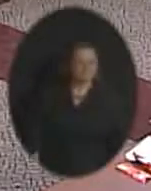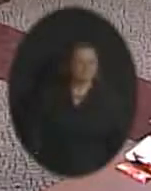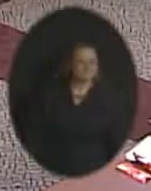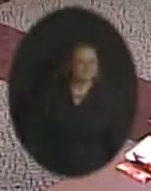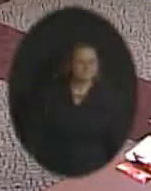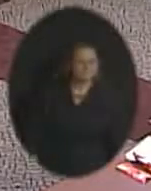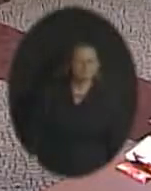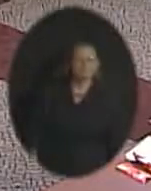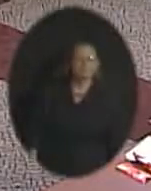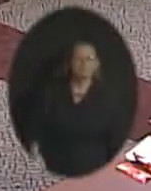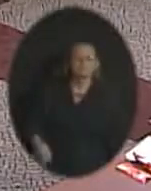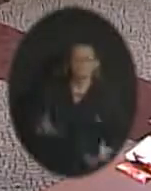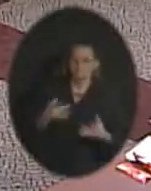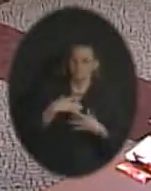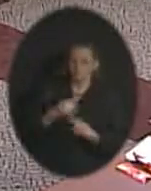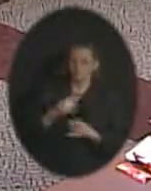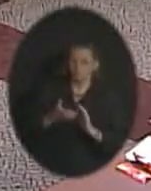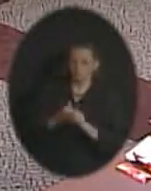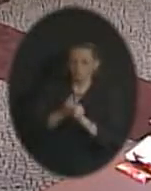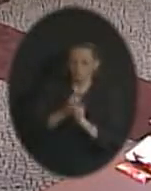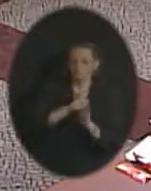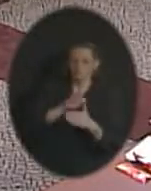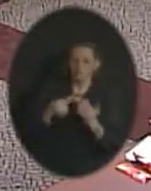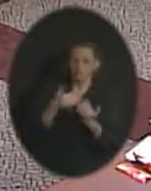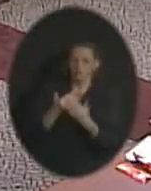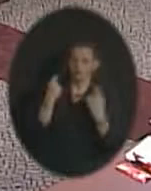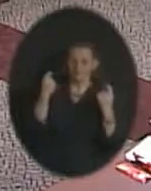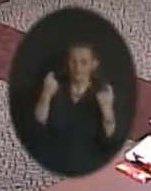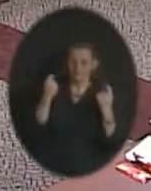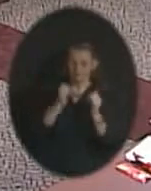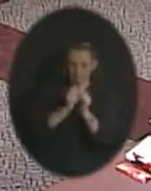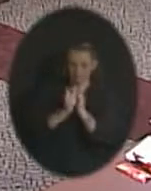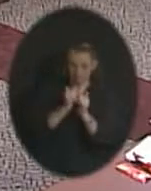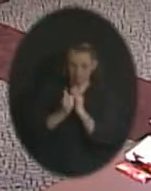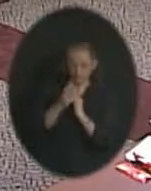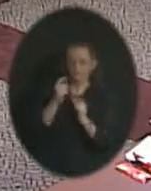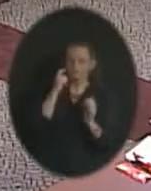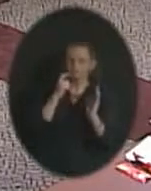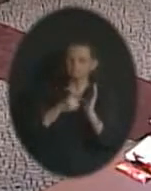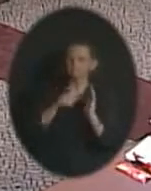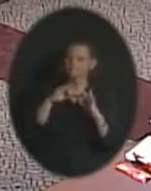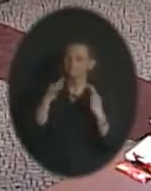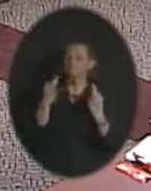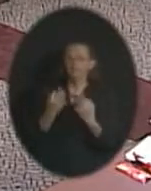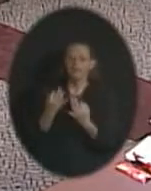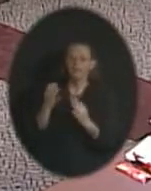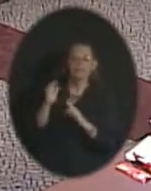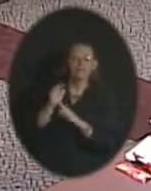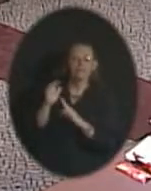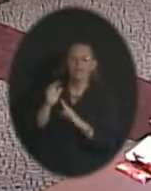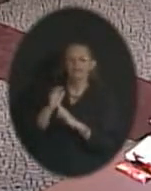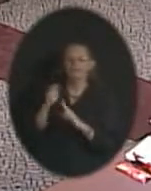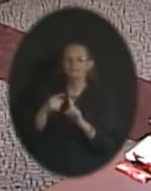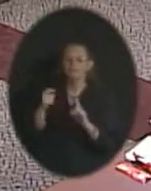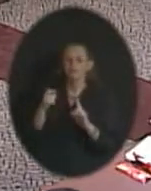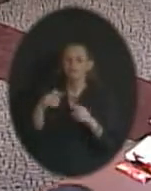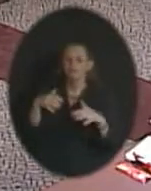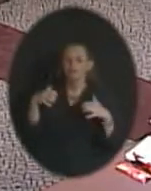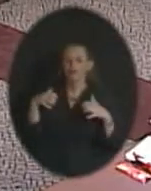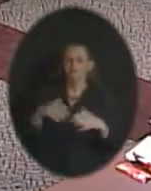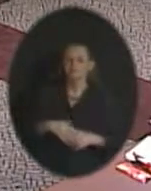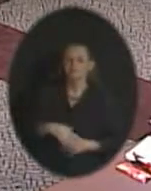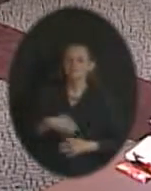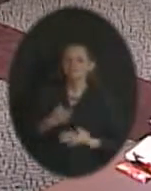Let's congratulate all of these athletes in track and field, and then also recognize some family and fans that I know are in the audience, and some are already standing